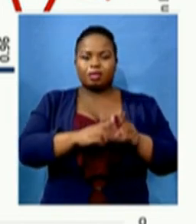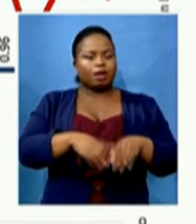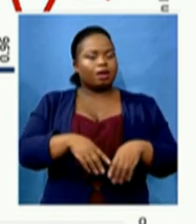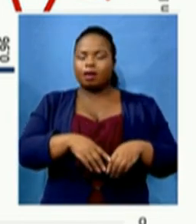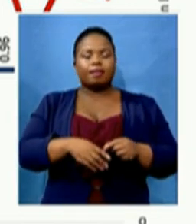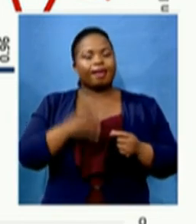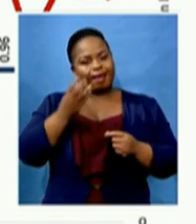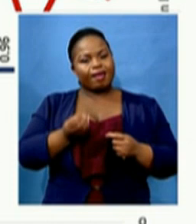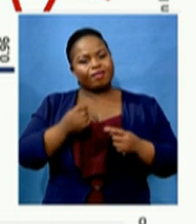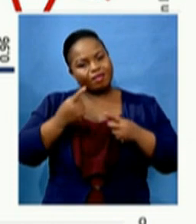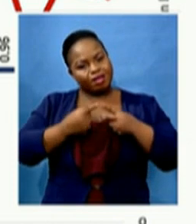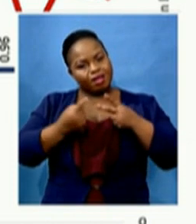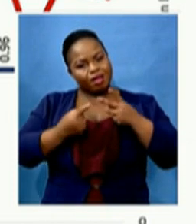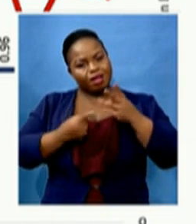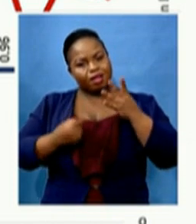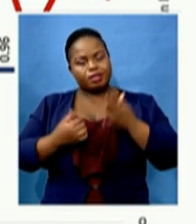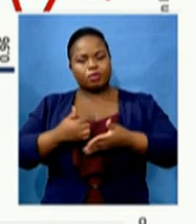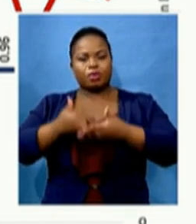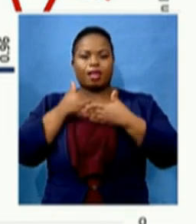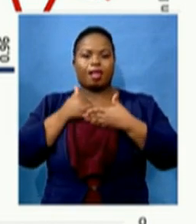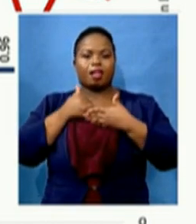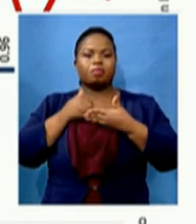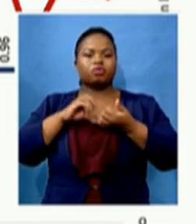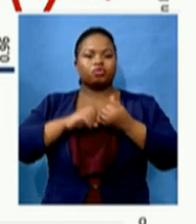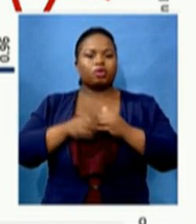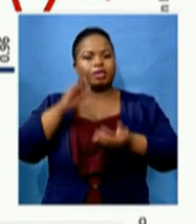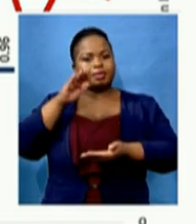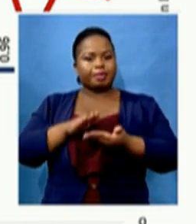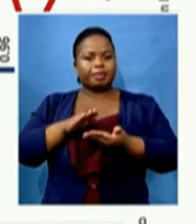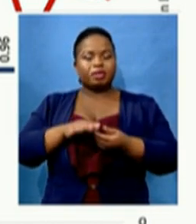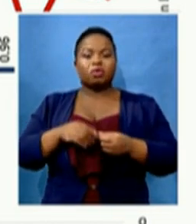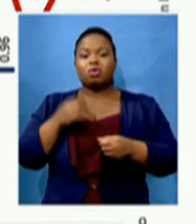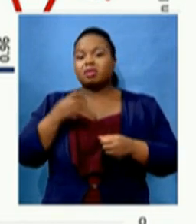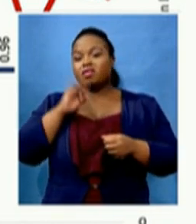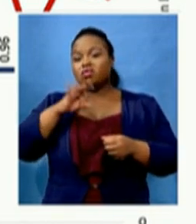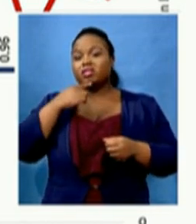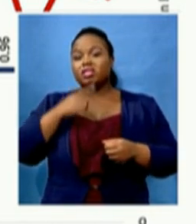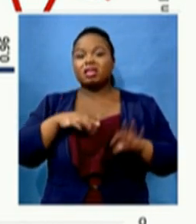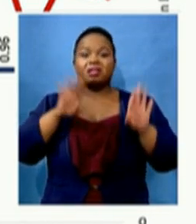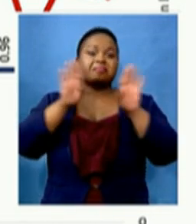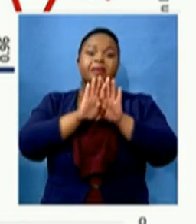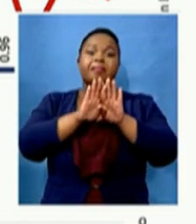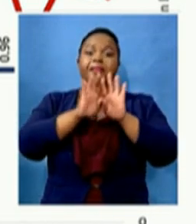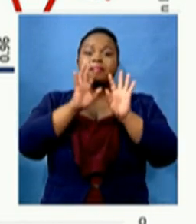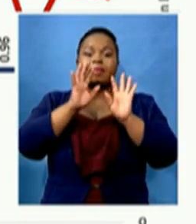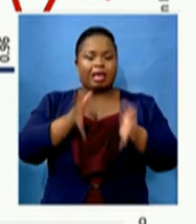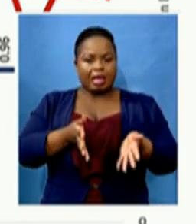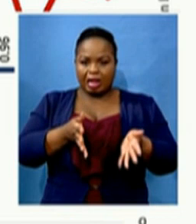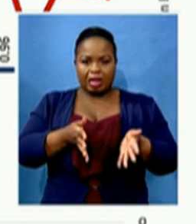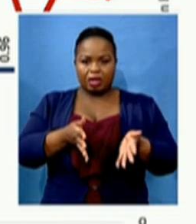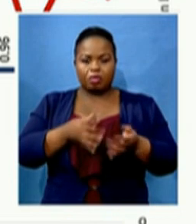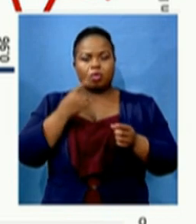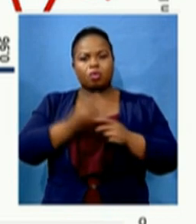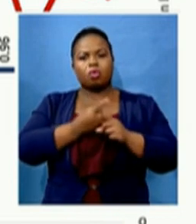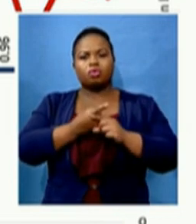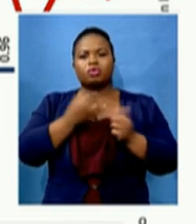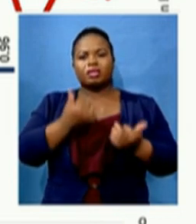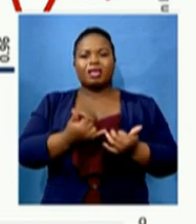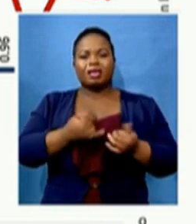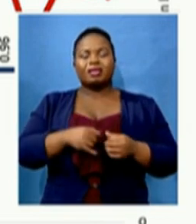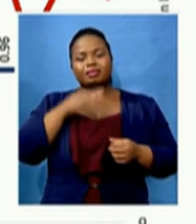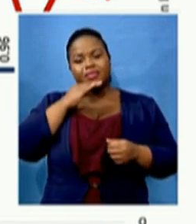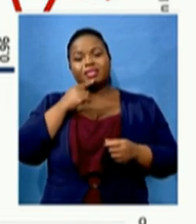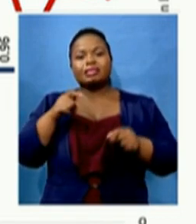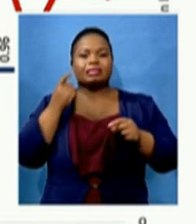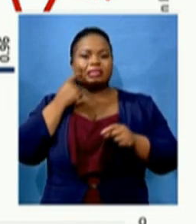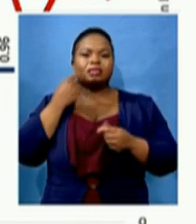intervention is a lockdown, assuming all the other interventions are in place, you might get a reproduction rate of below 1, which is what you'd